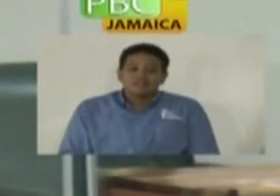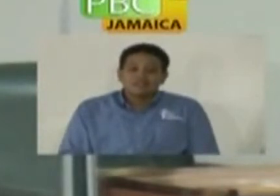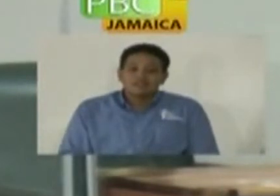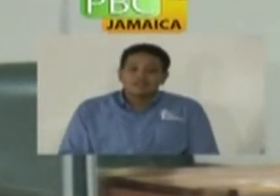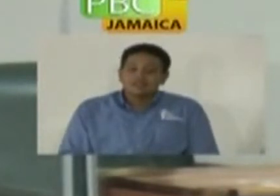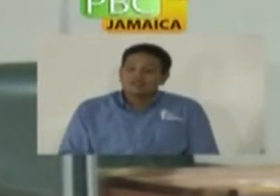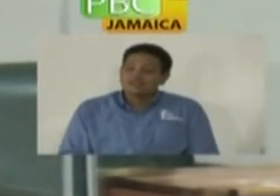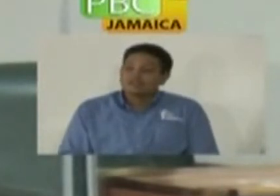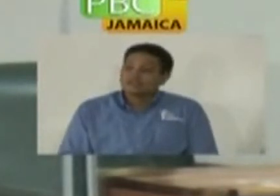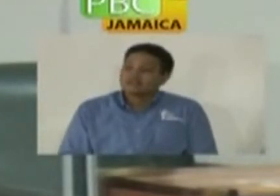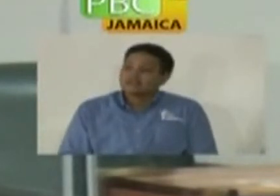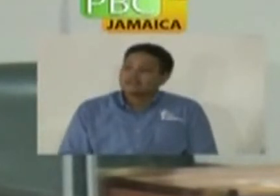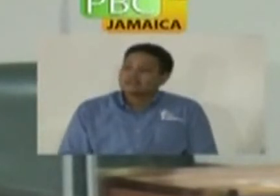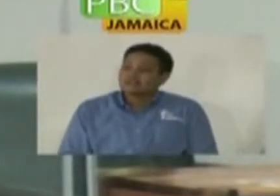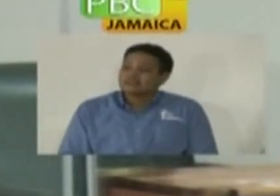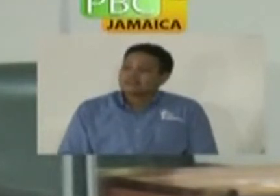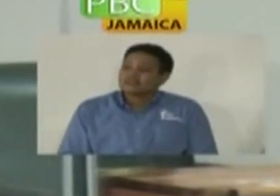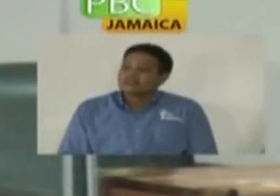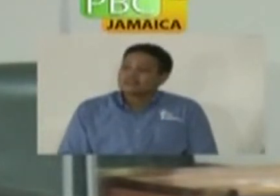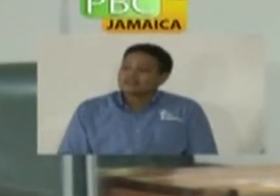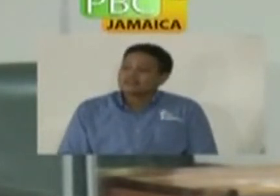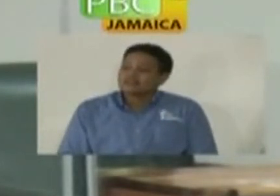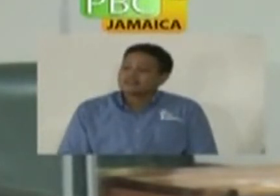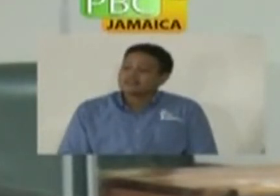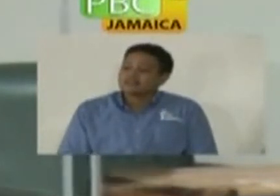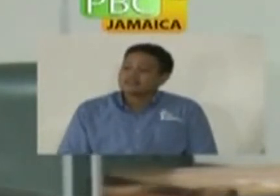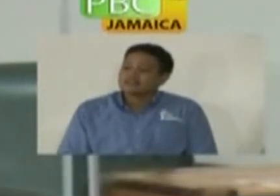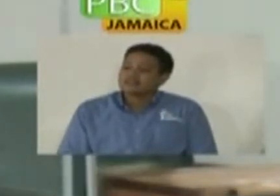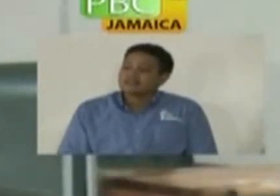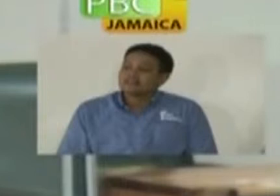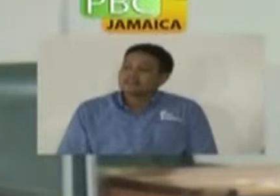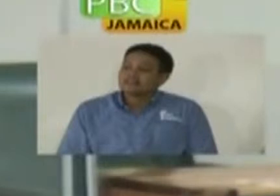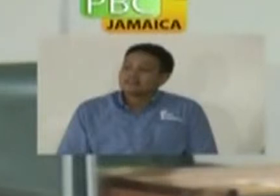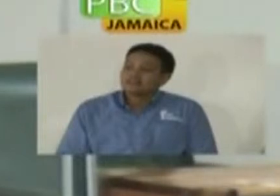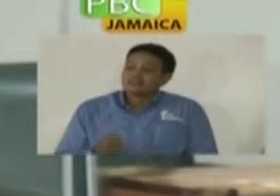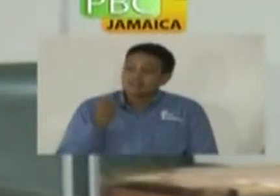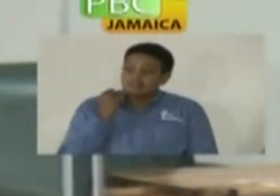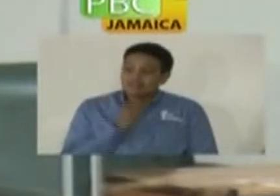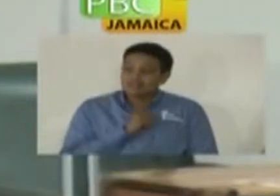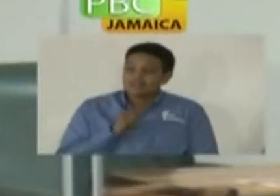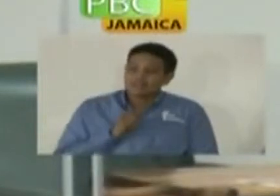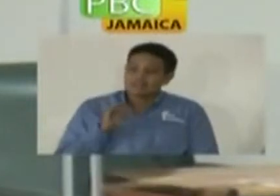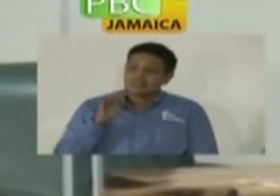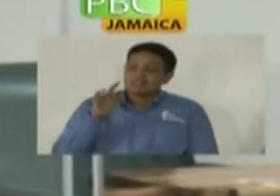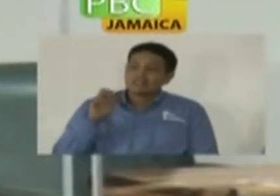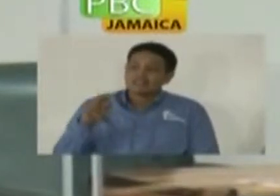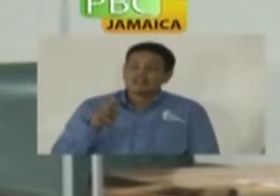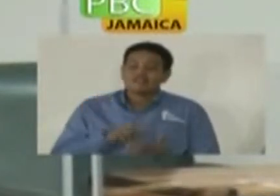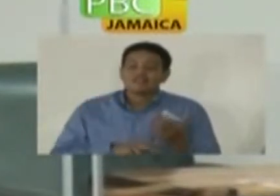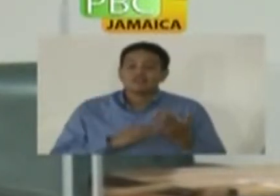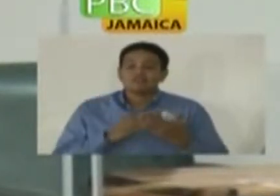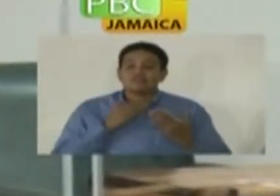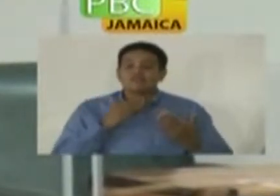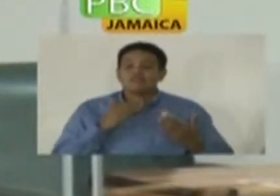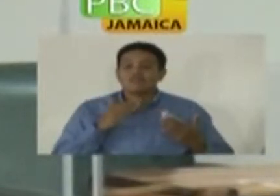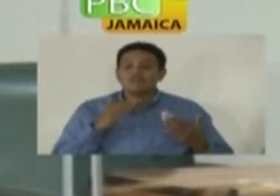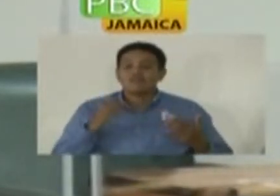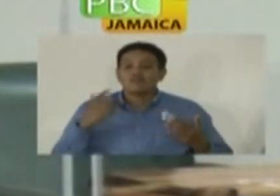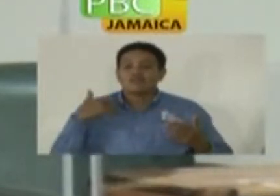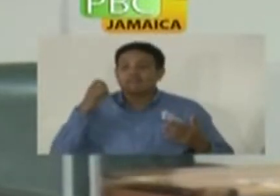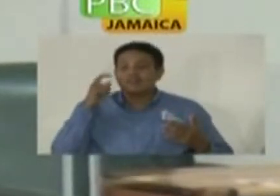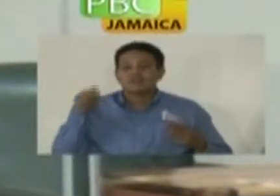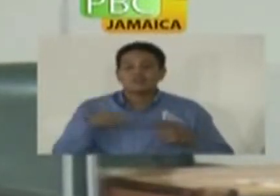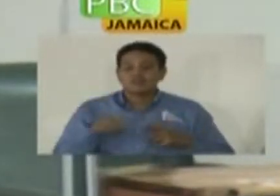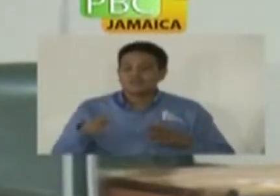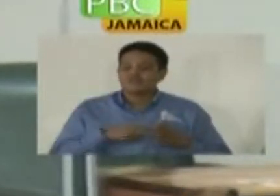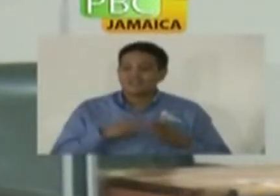if Senator Sinclair has read it before, yes, I'm grateful. You didn't understand when you read it. Oh, you